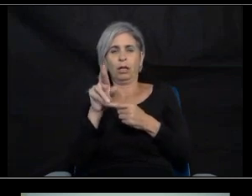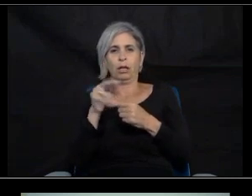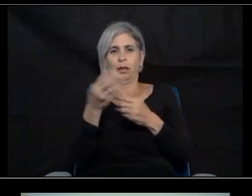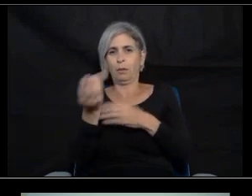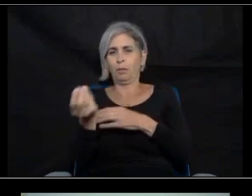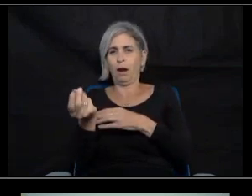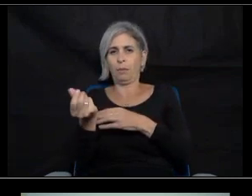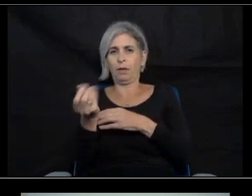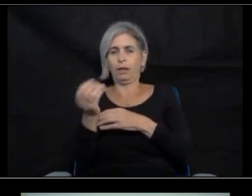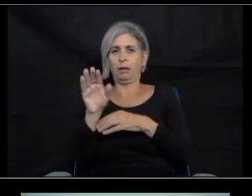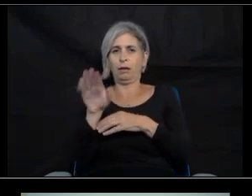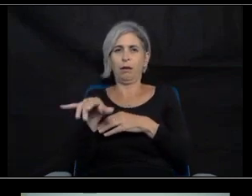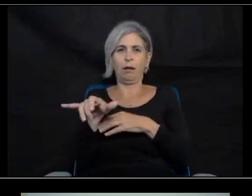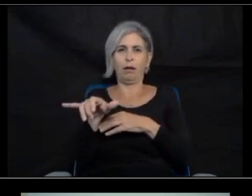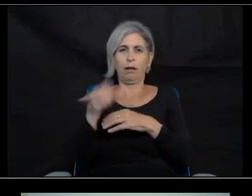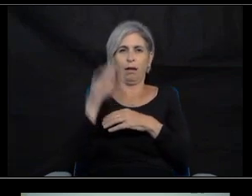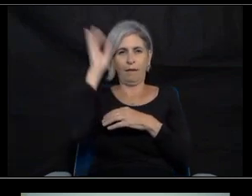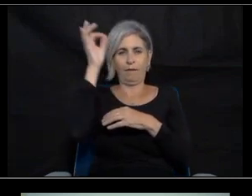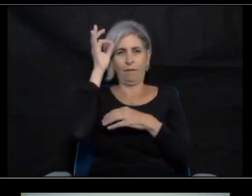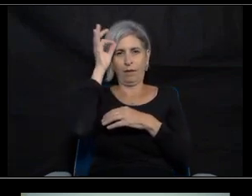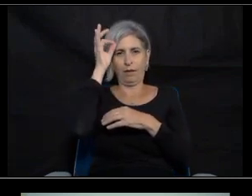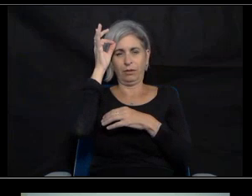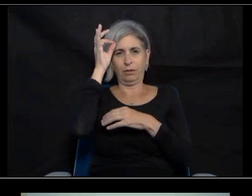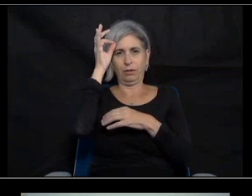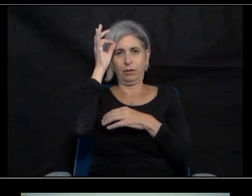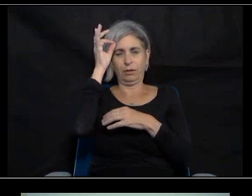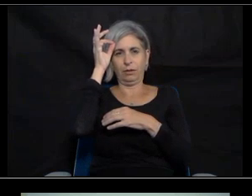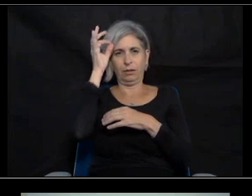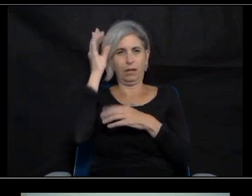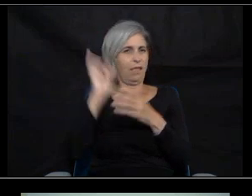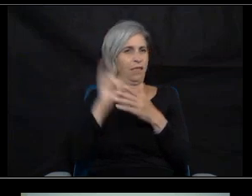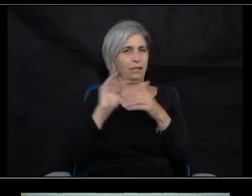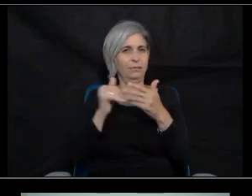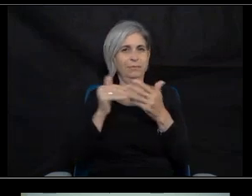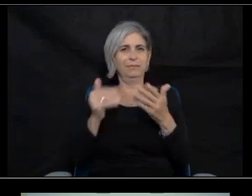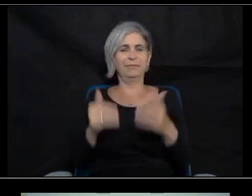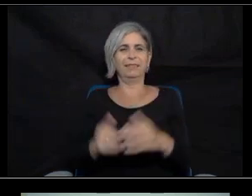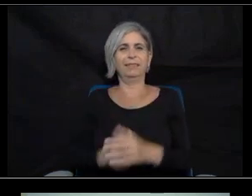on Federal, and that is all the disclosures that I have to make.